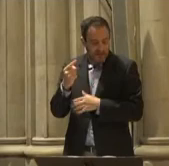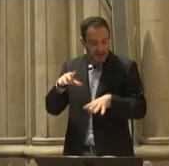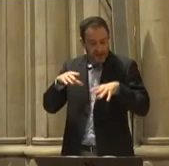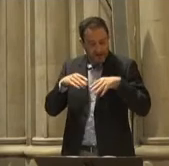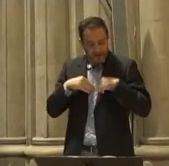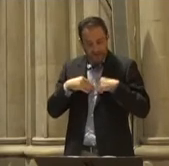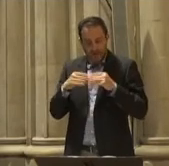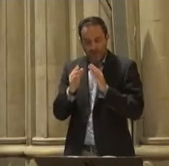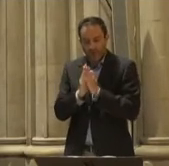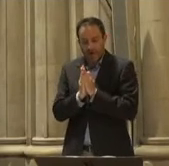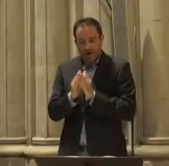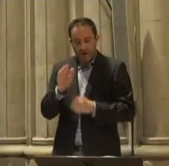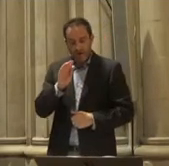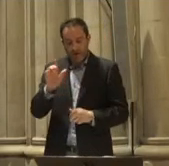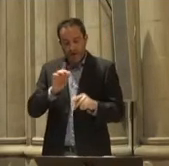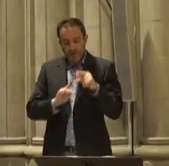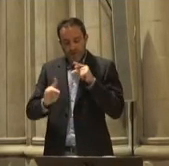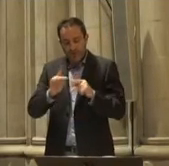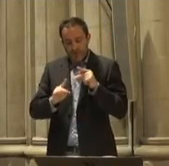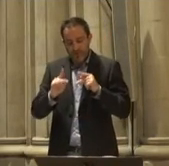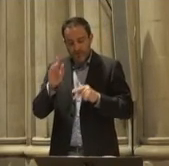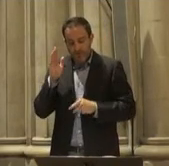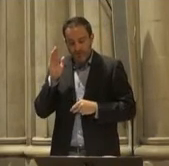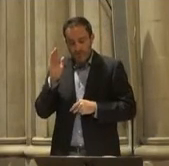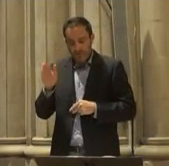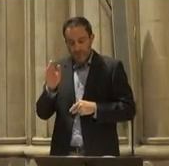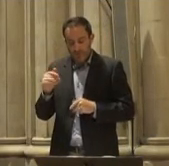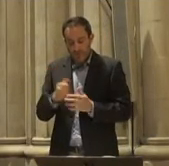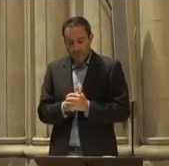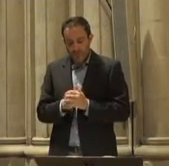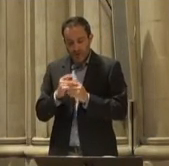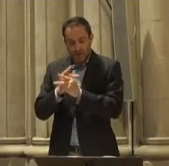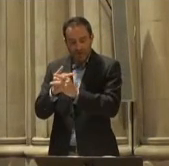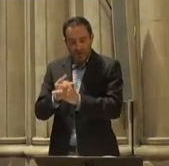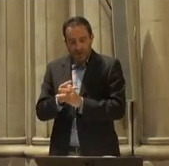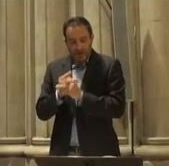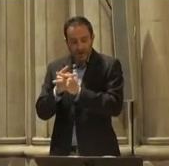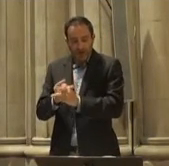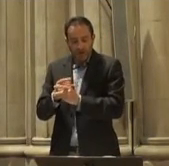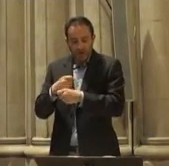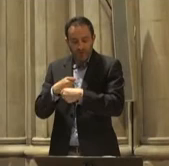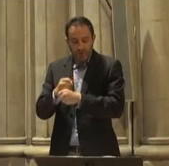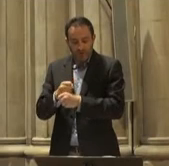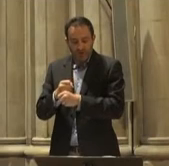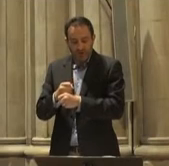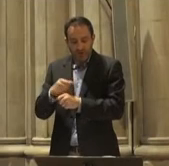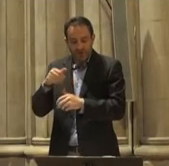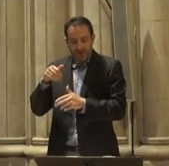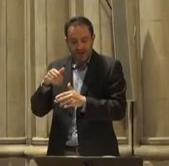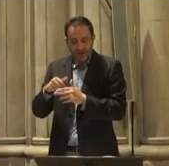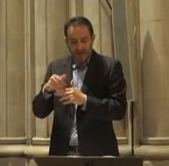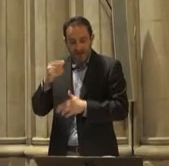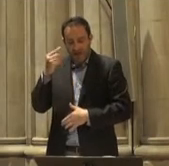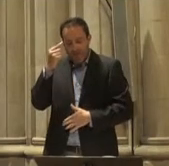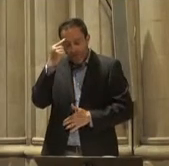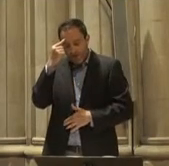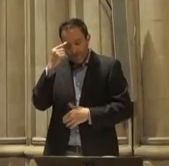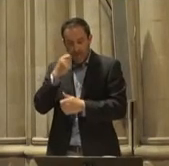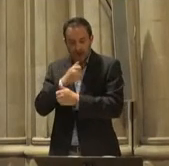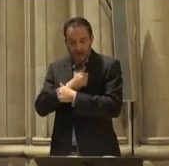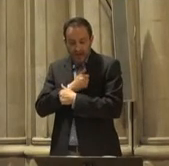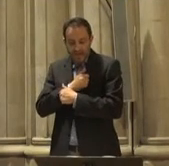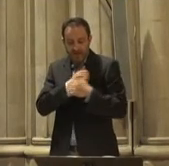that all humankind may exercise its stewardship of creation in thoughtful,